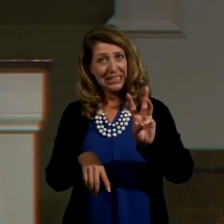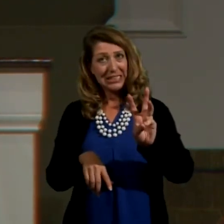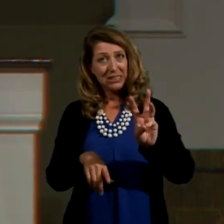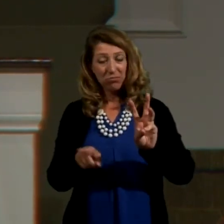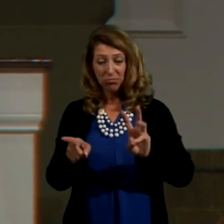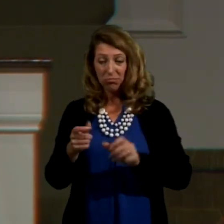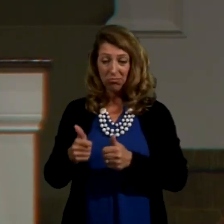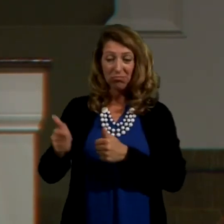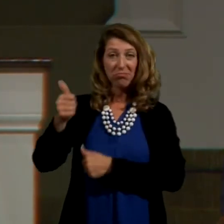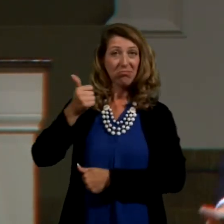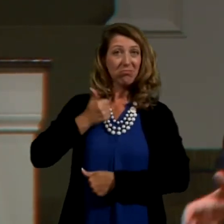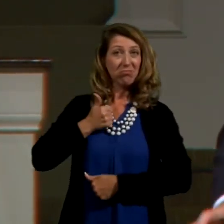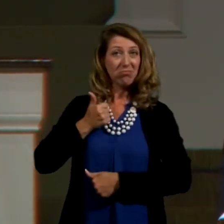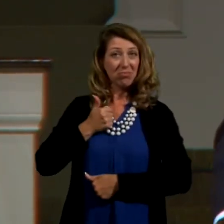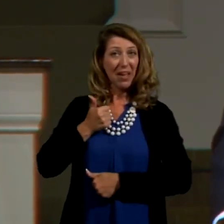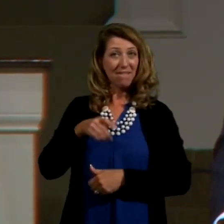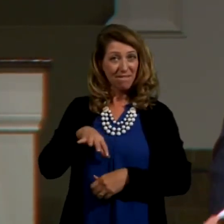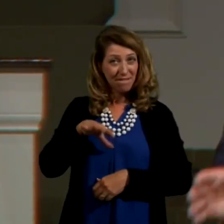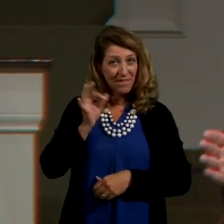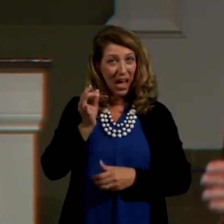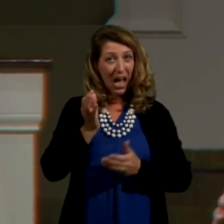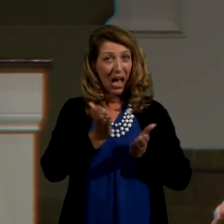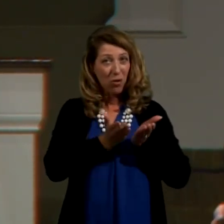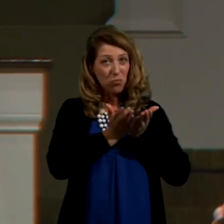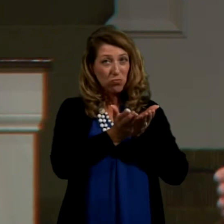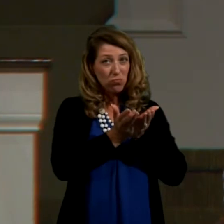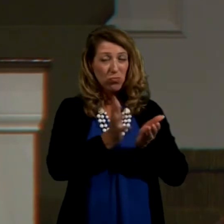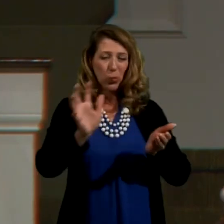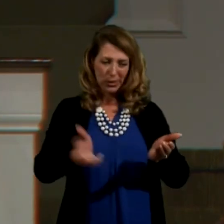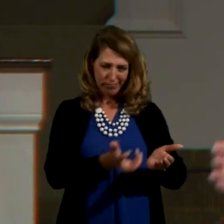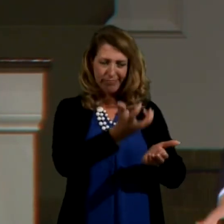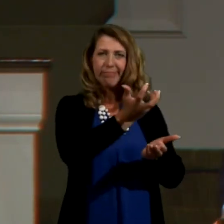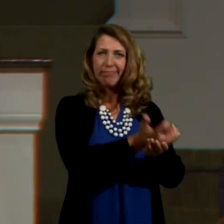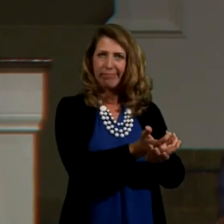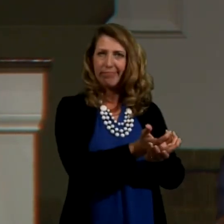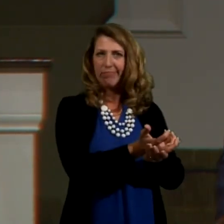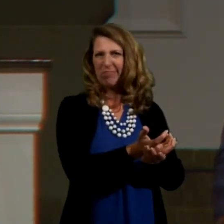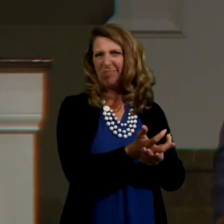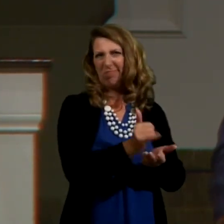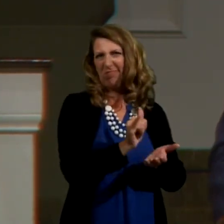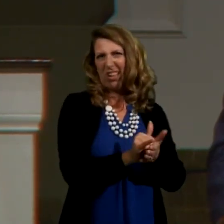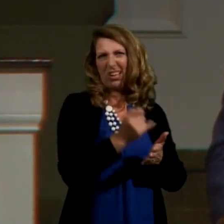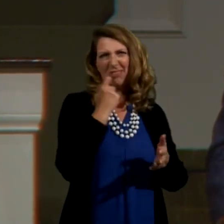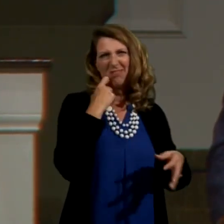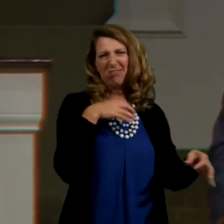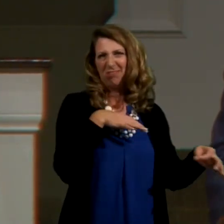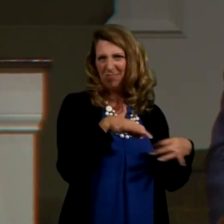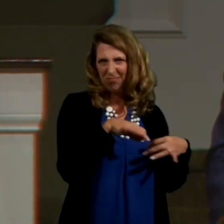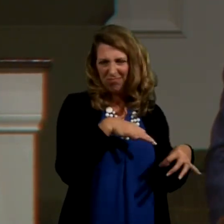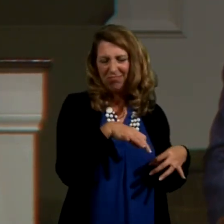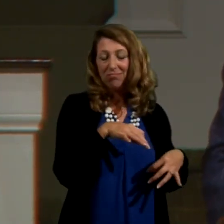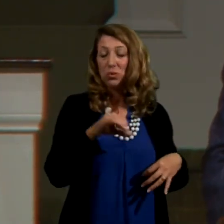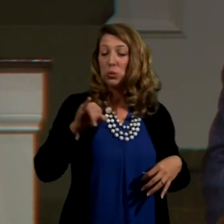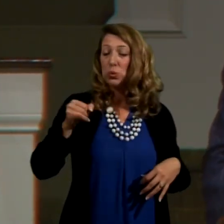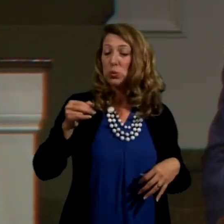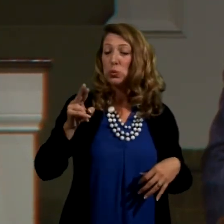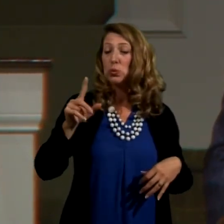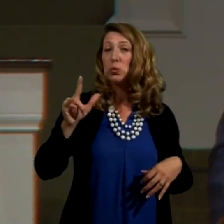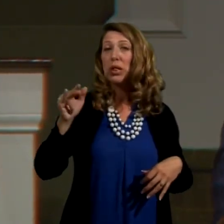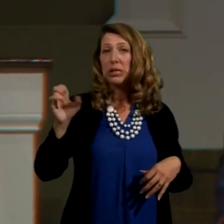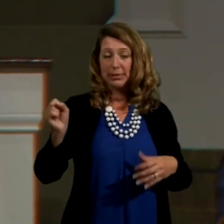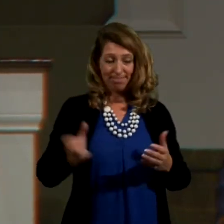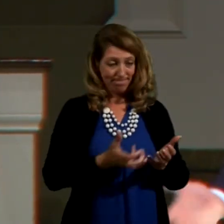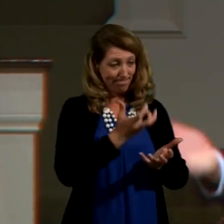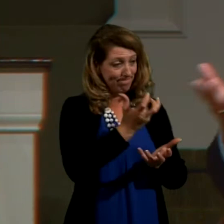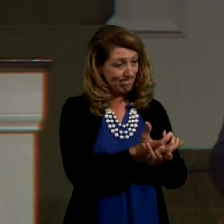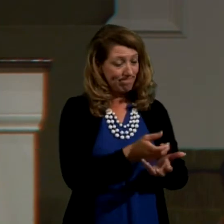centurion found a trip of Alexander sailing to Italy, and he put us thereon. So this Julius centurion, he put him on a ship. He